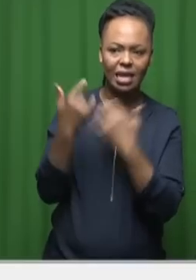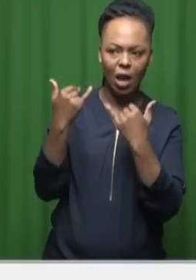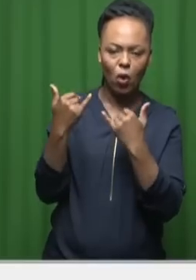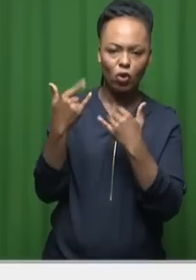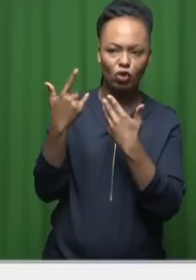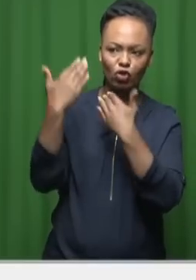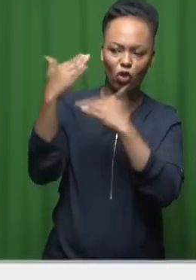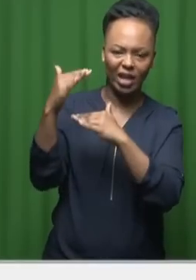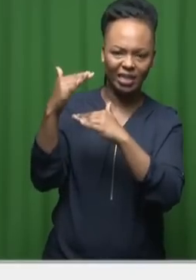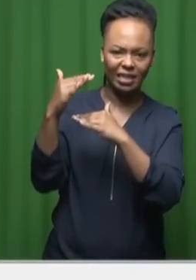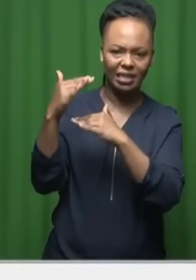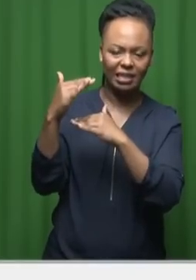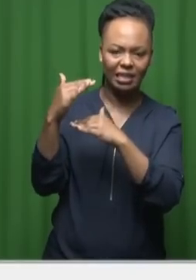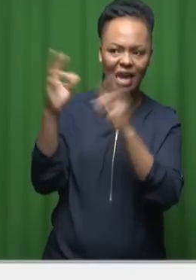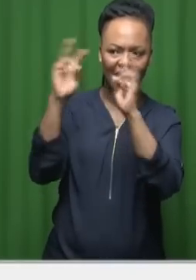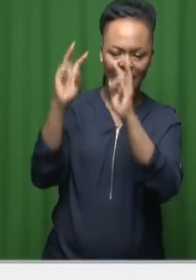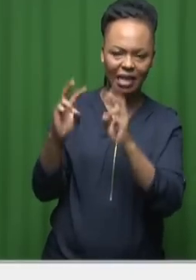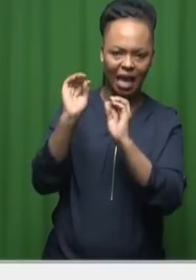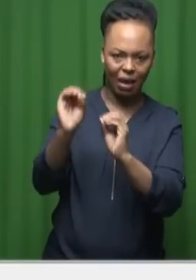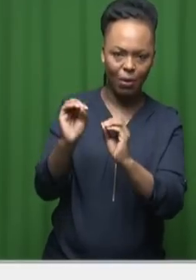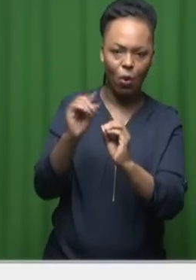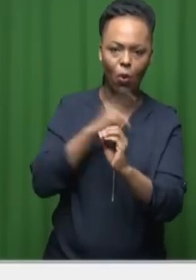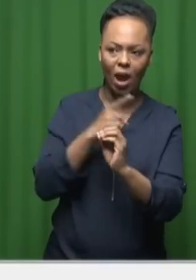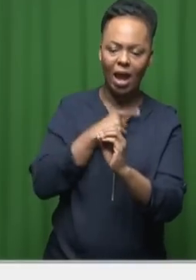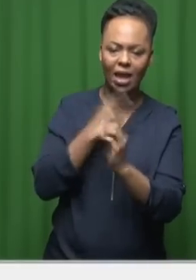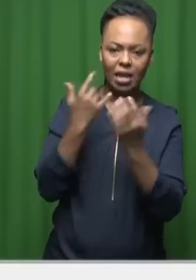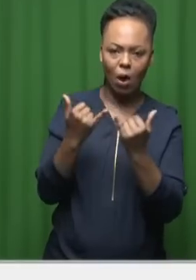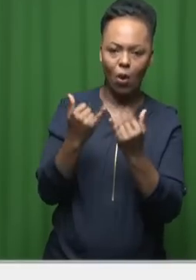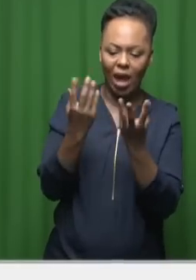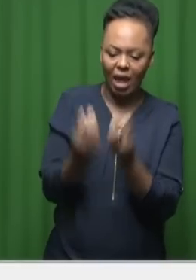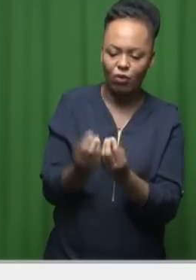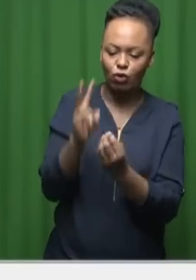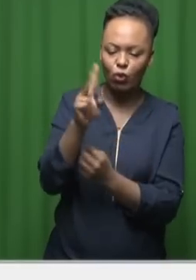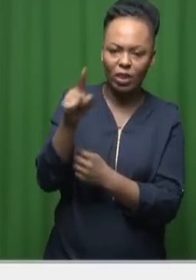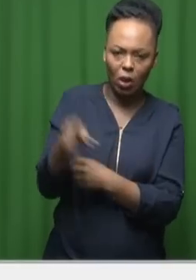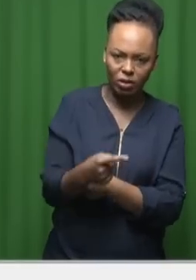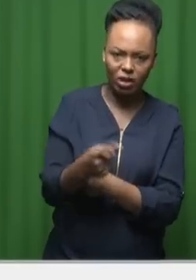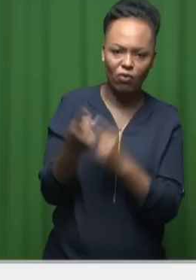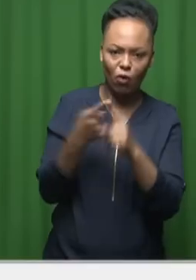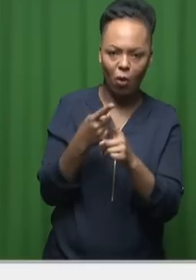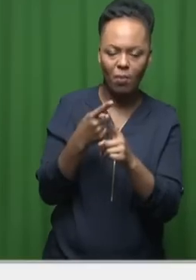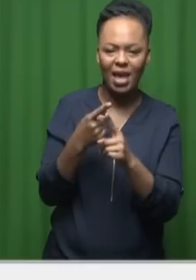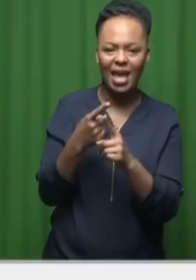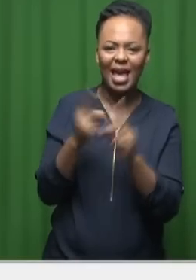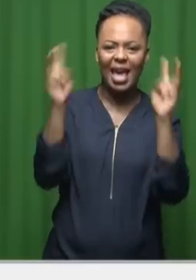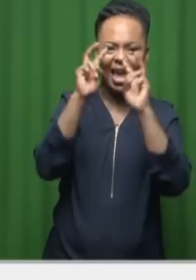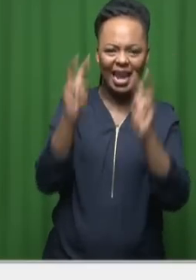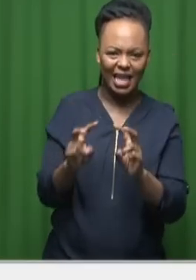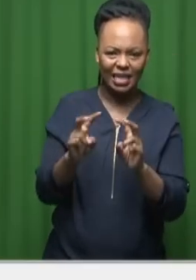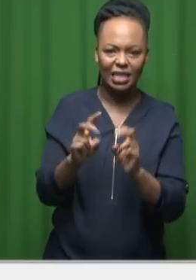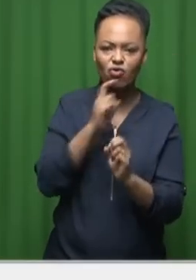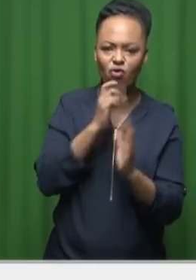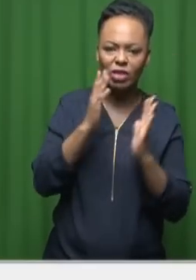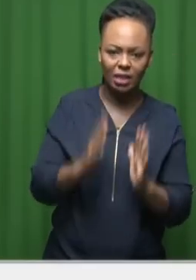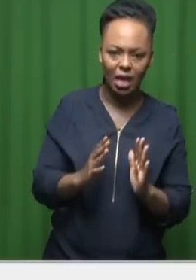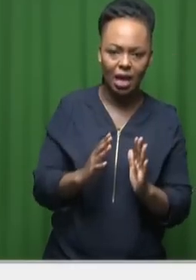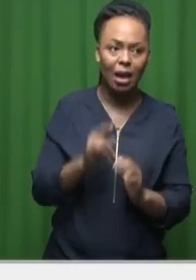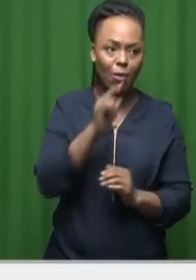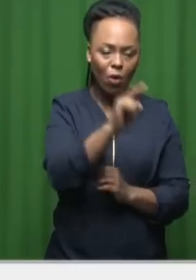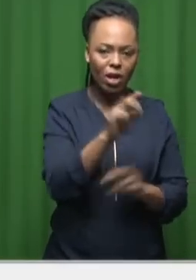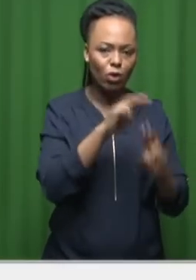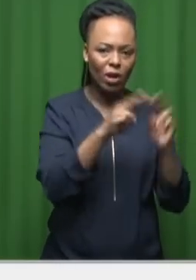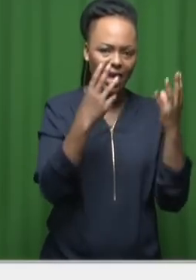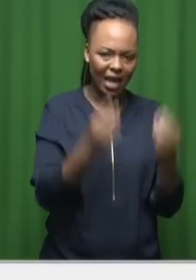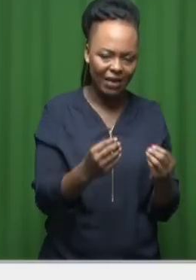met where we get about 2,000 from the energy intensive users, and they don't have load shedding, they have